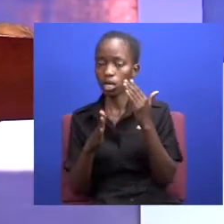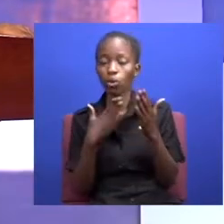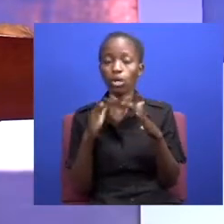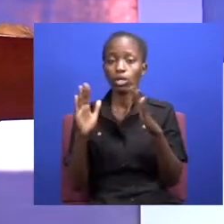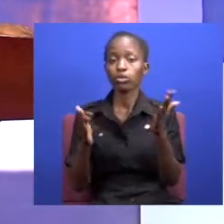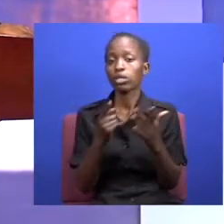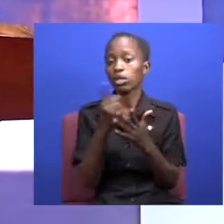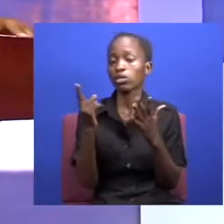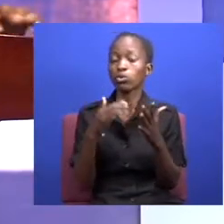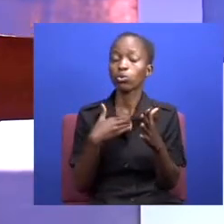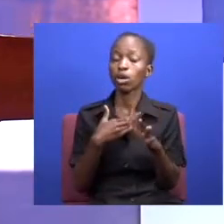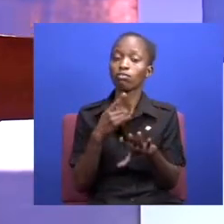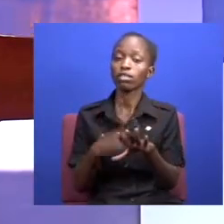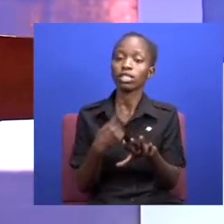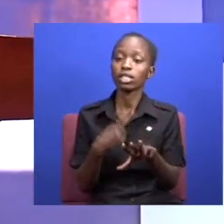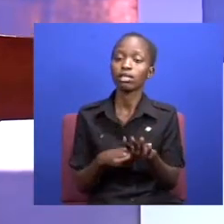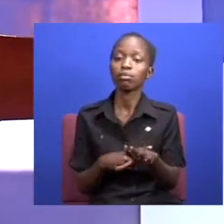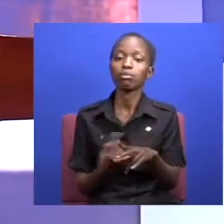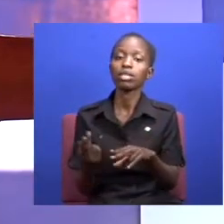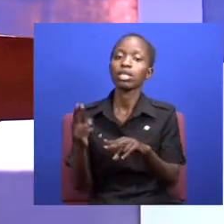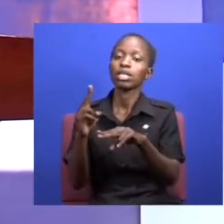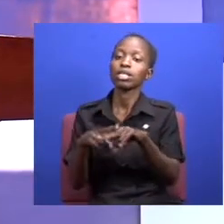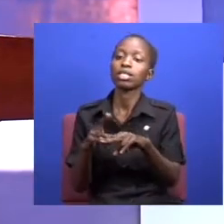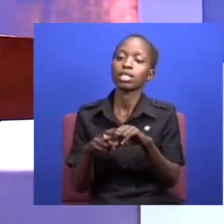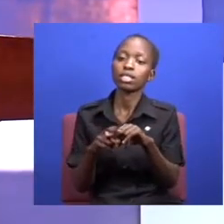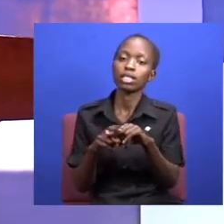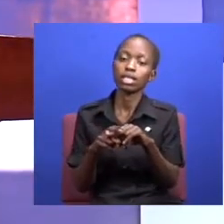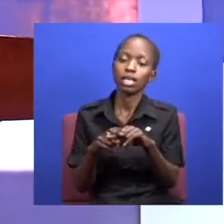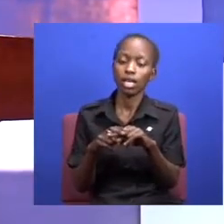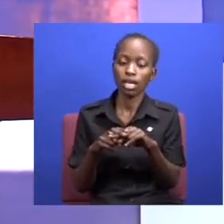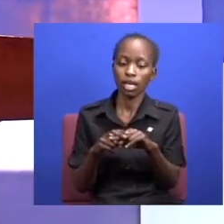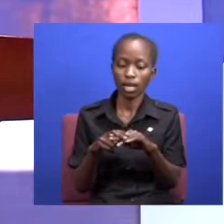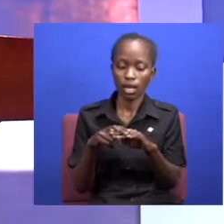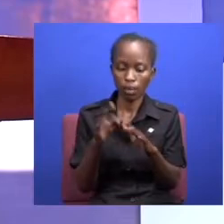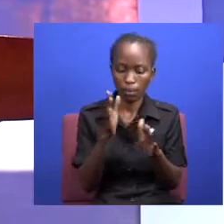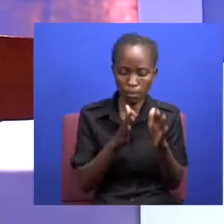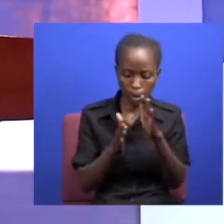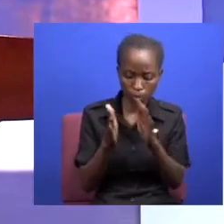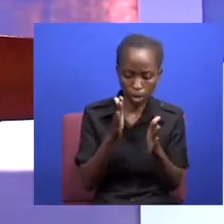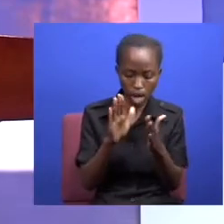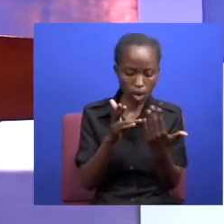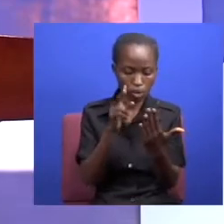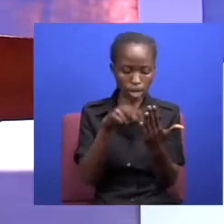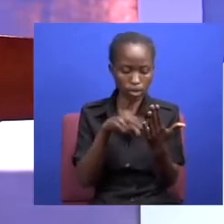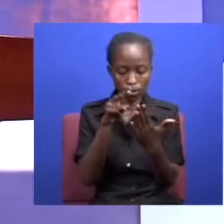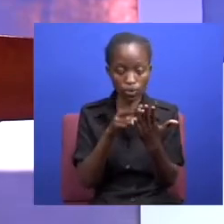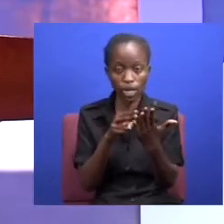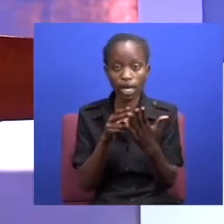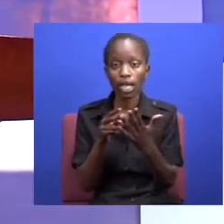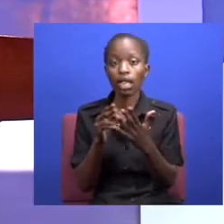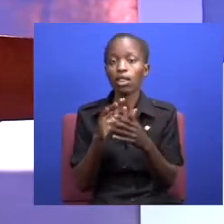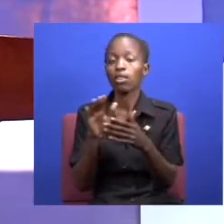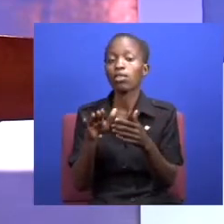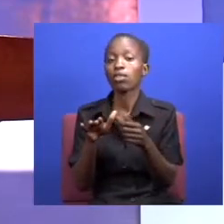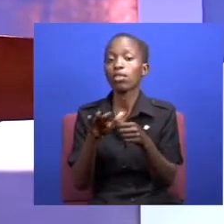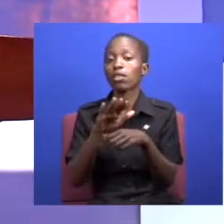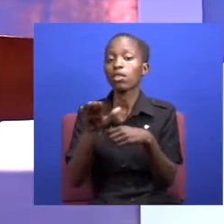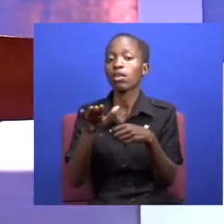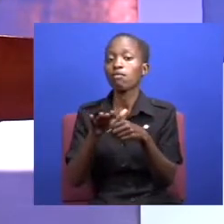you to take time and just sit, map out a plan on how you can read the Bible from cover to